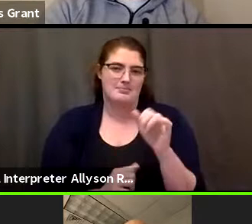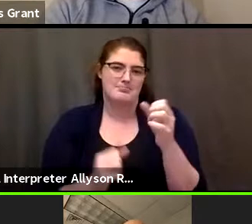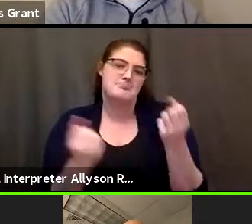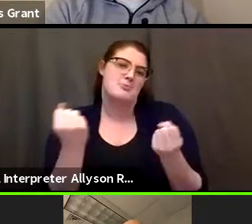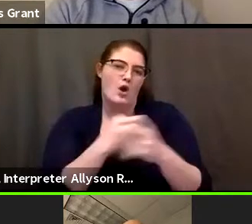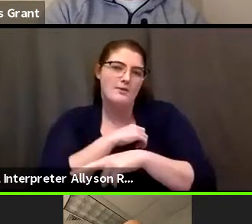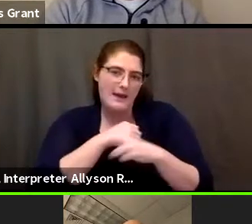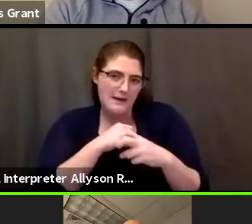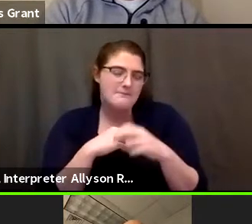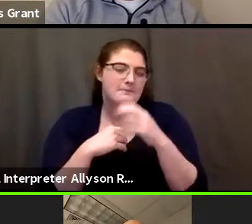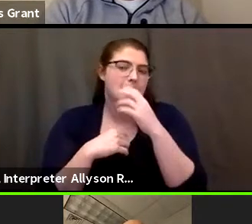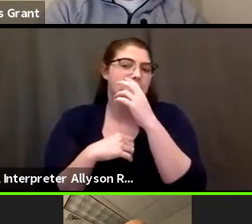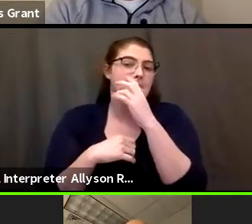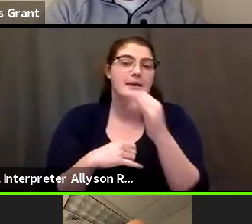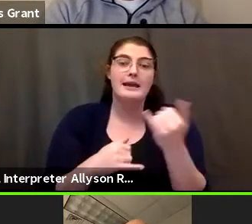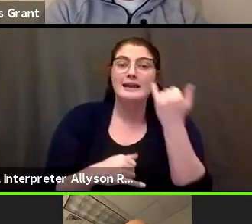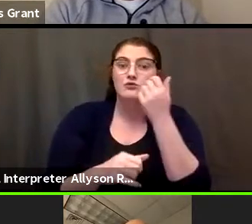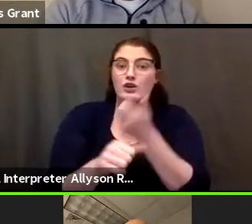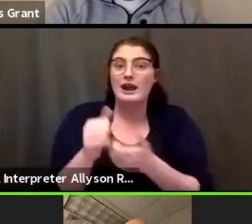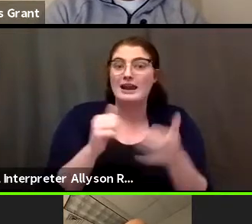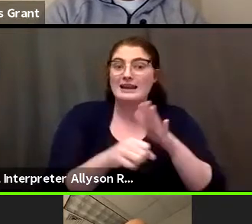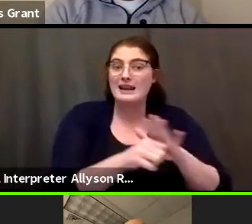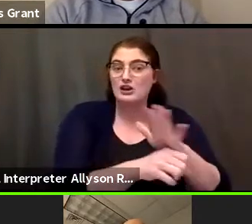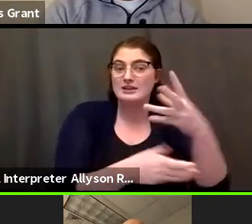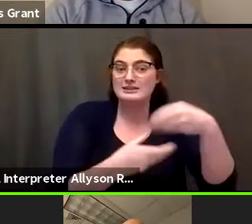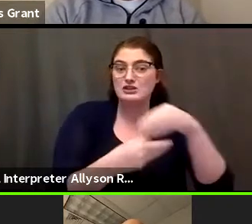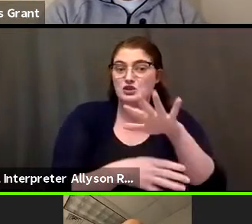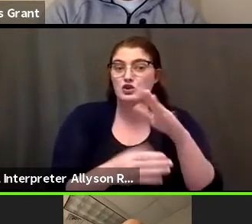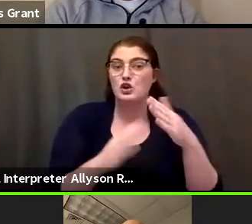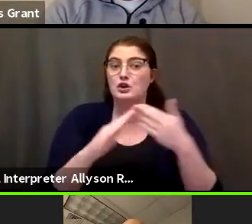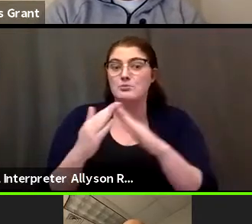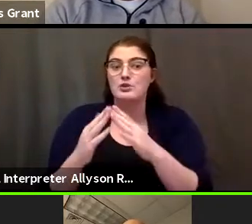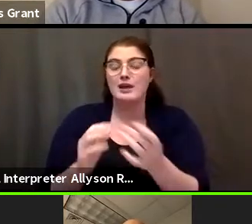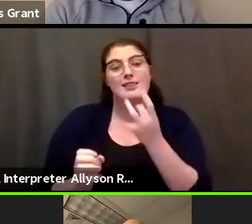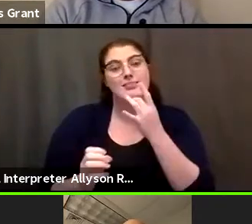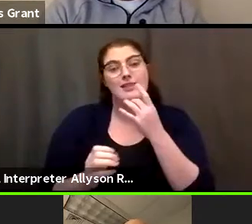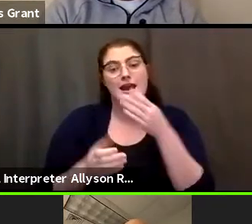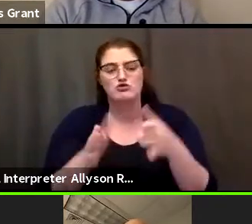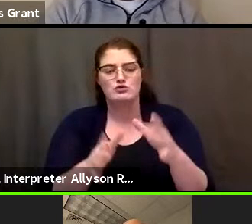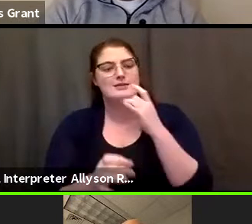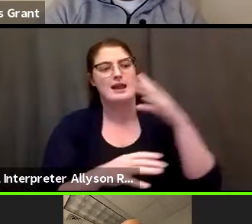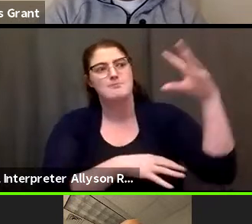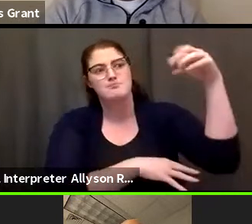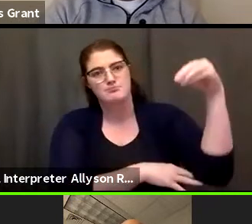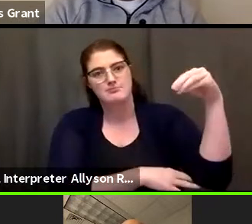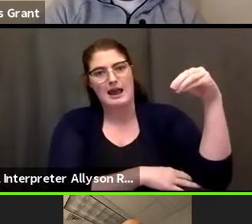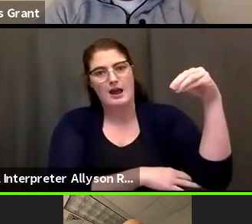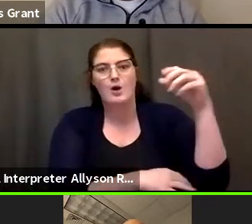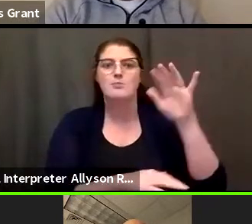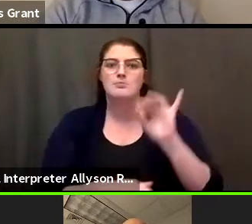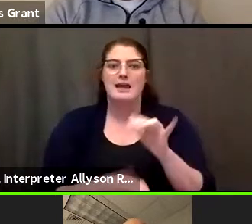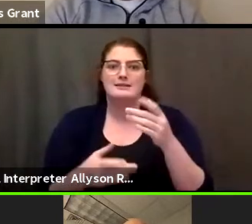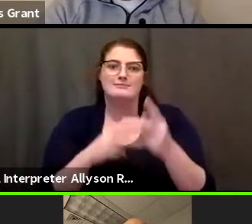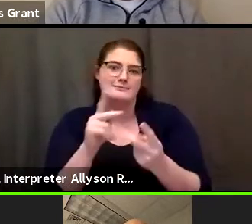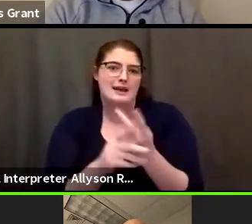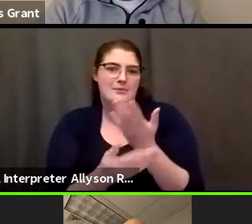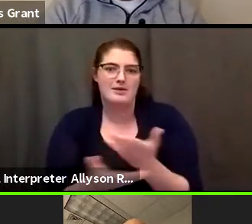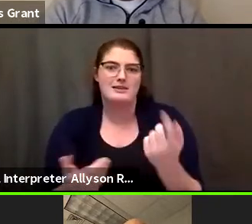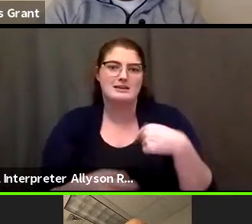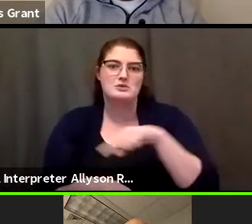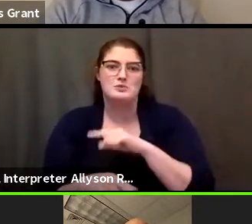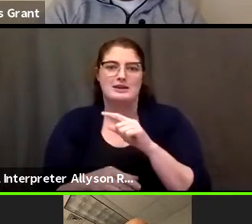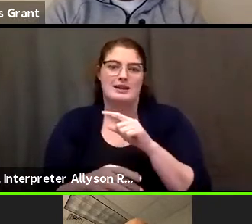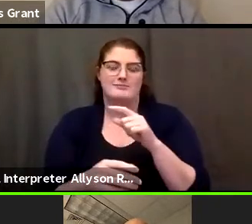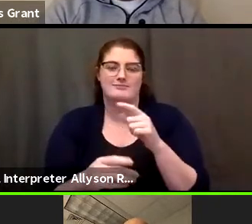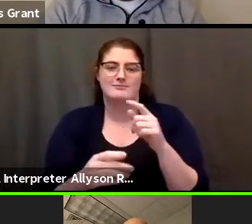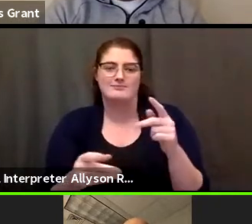If there are any areas in your community that the lighting is out, those types of things we can address through DPW